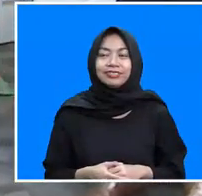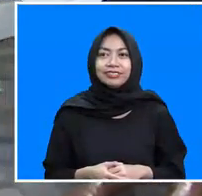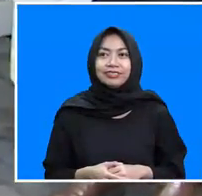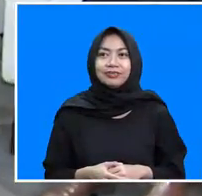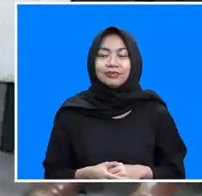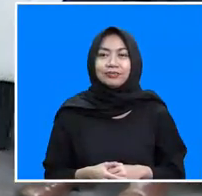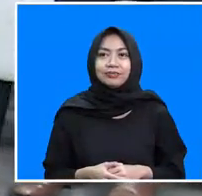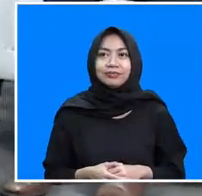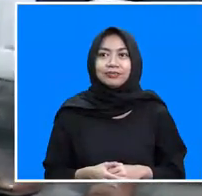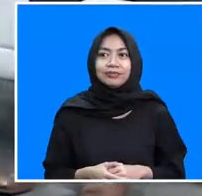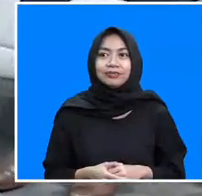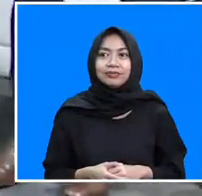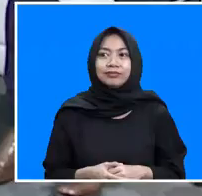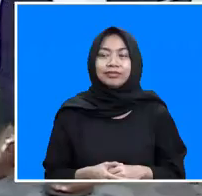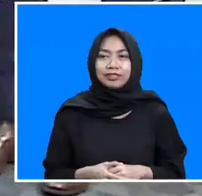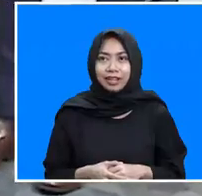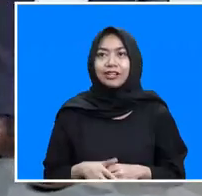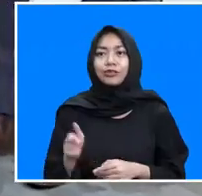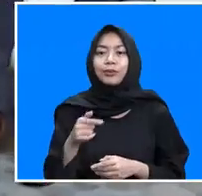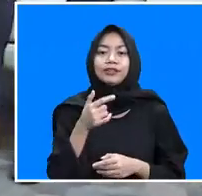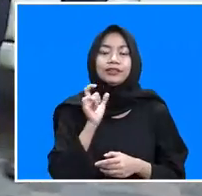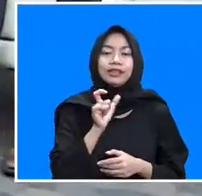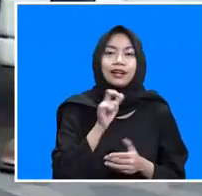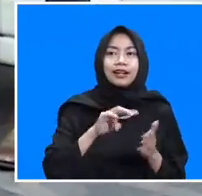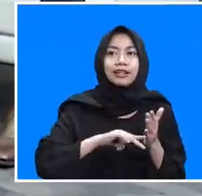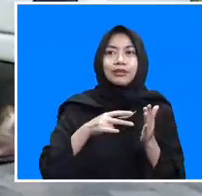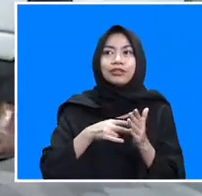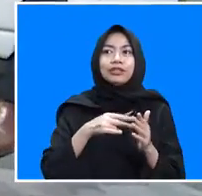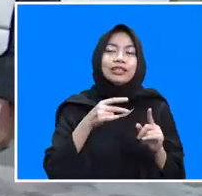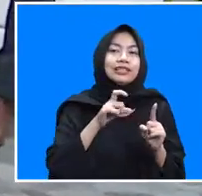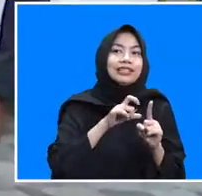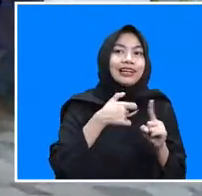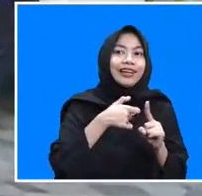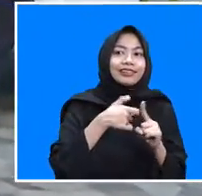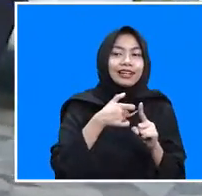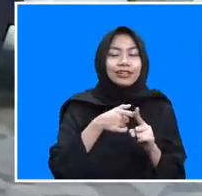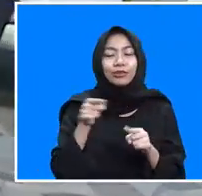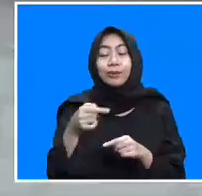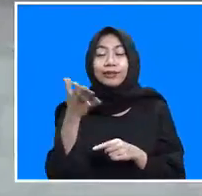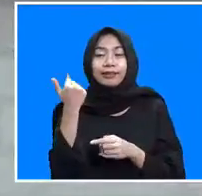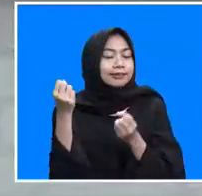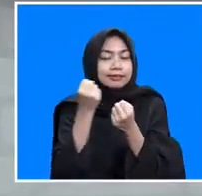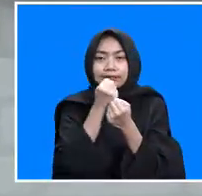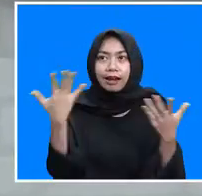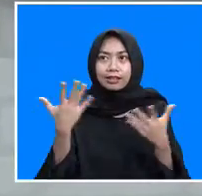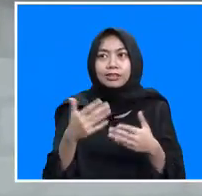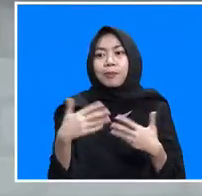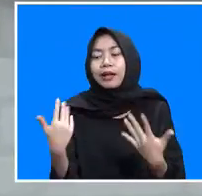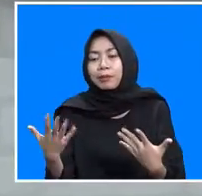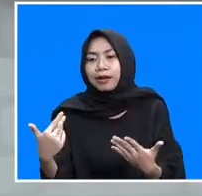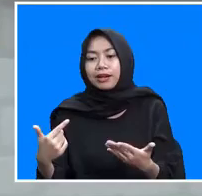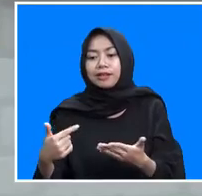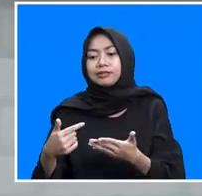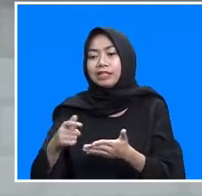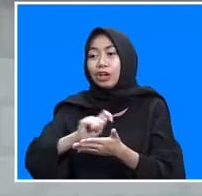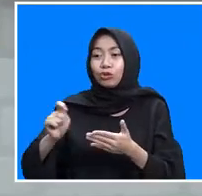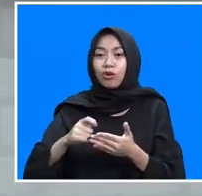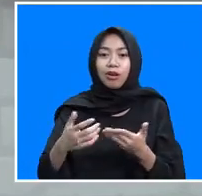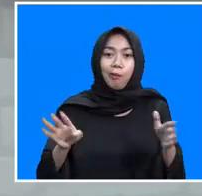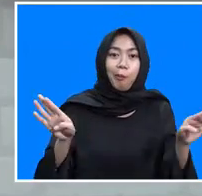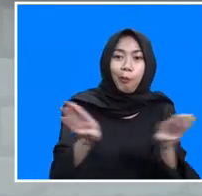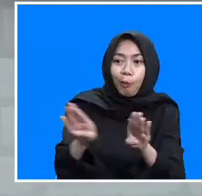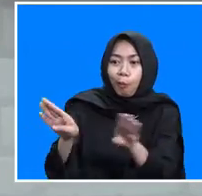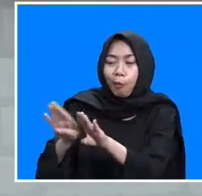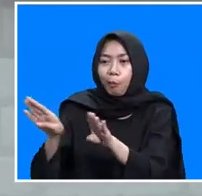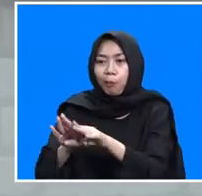and the description from Ms. Catherine is just like very clear how the impact is very serious. But also